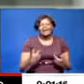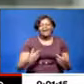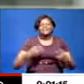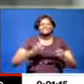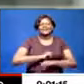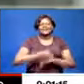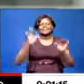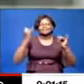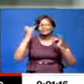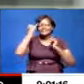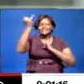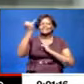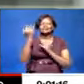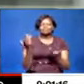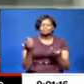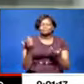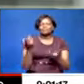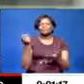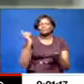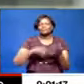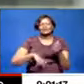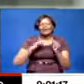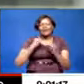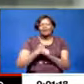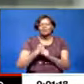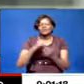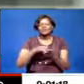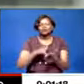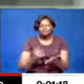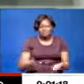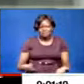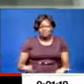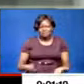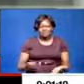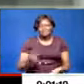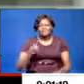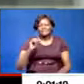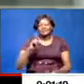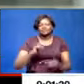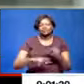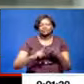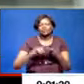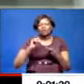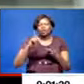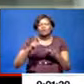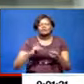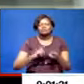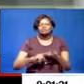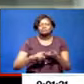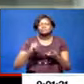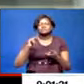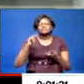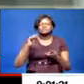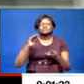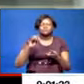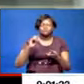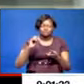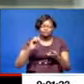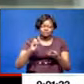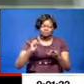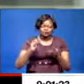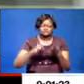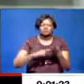picture of its immense potential, which include base metals, coal, gemstones, geothermal